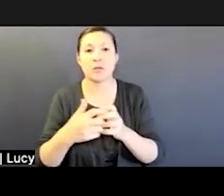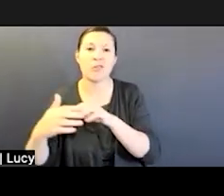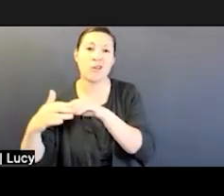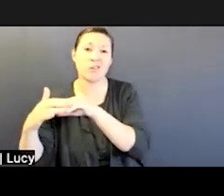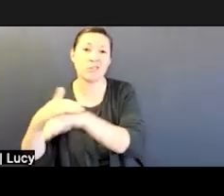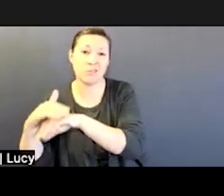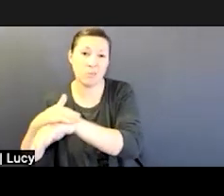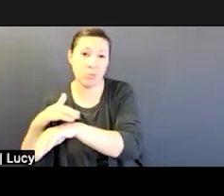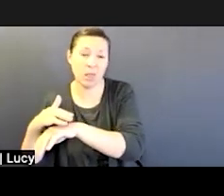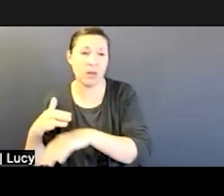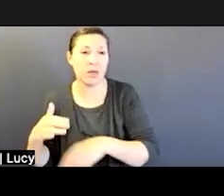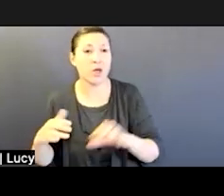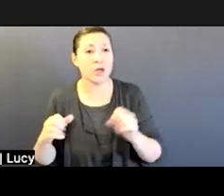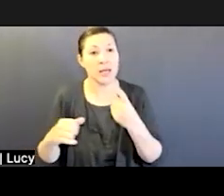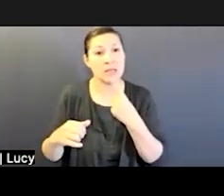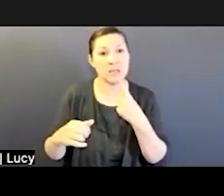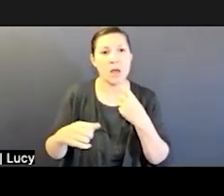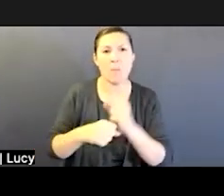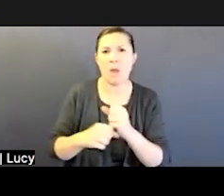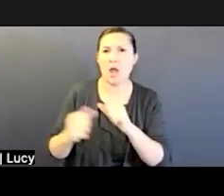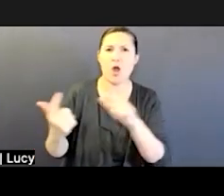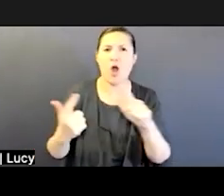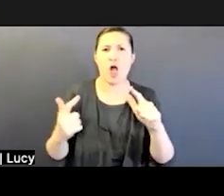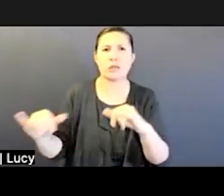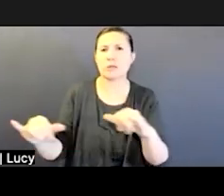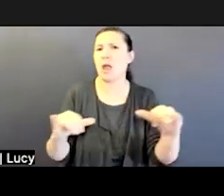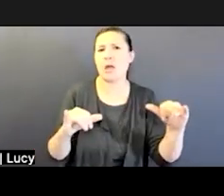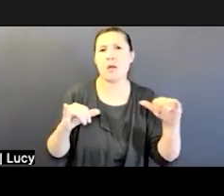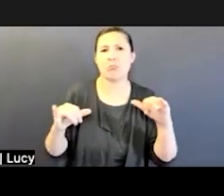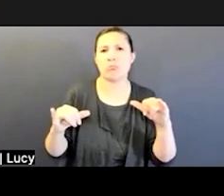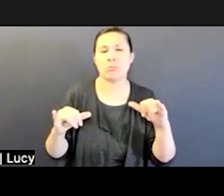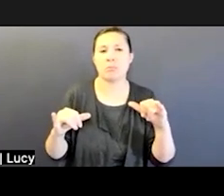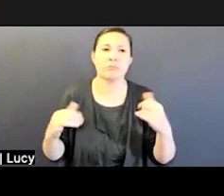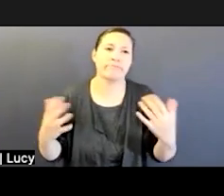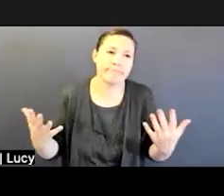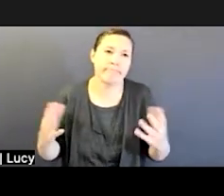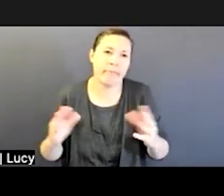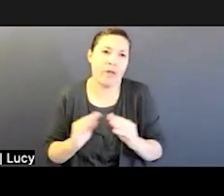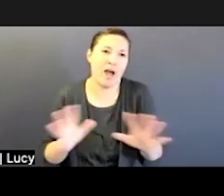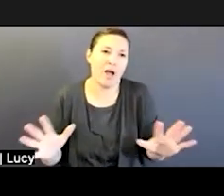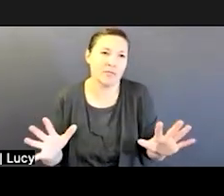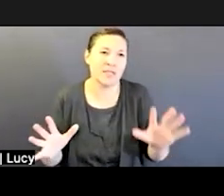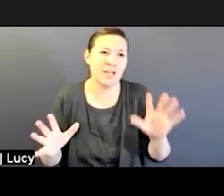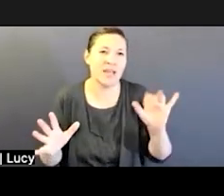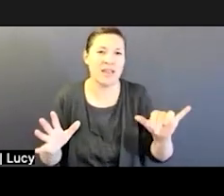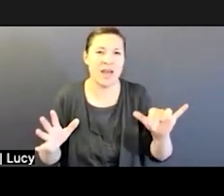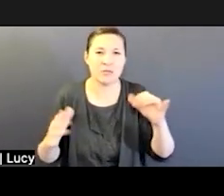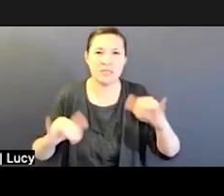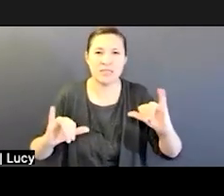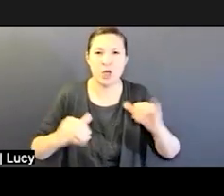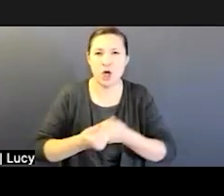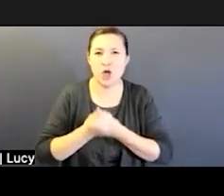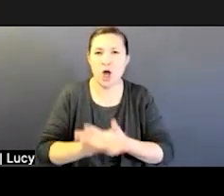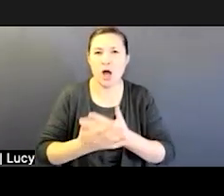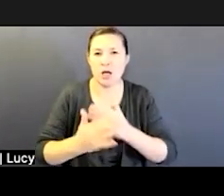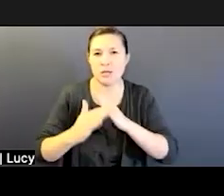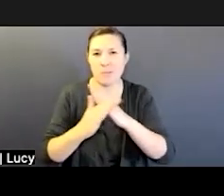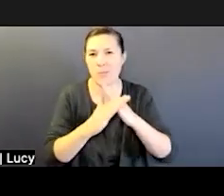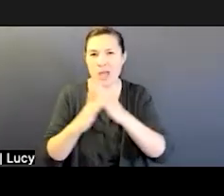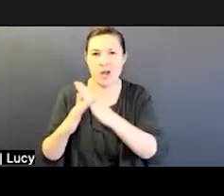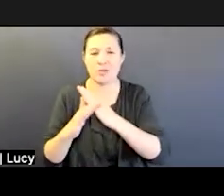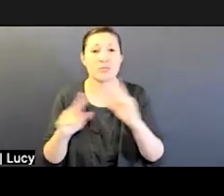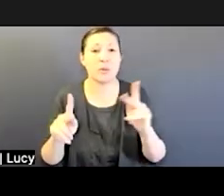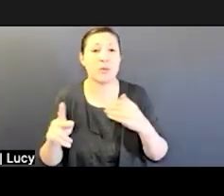say, oh, let's make everything equal. Then obviously that creates barriers for a lot of people with